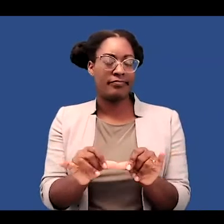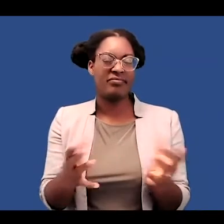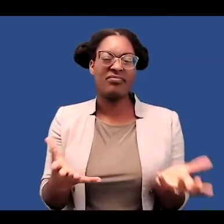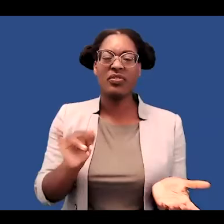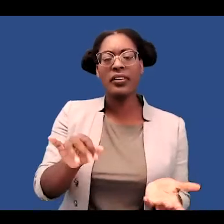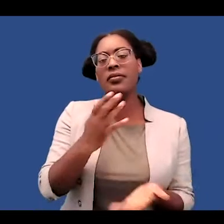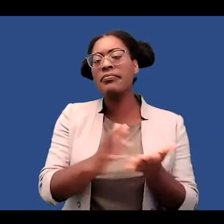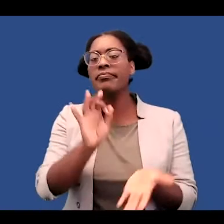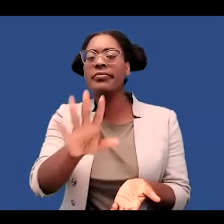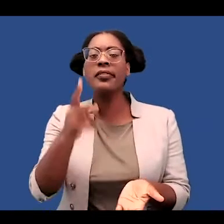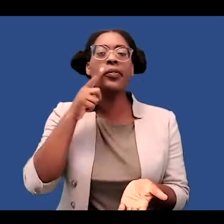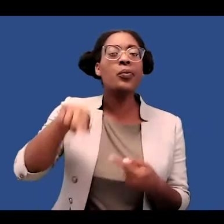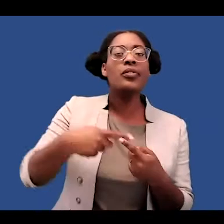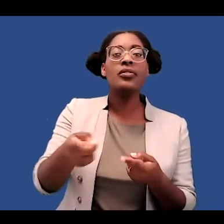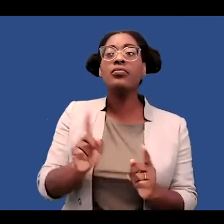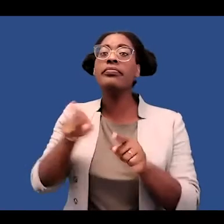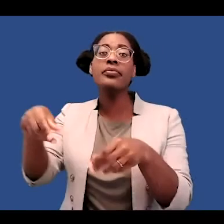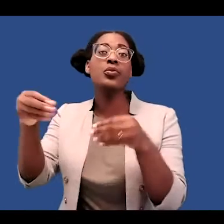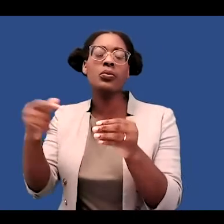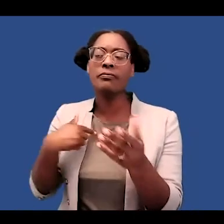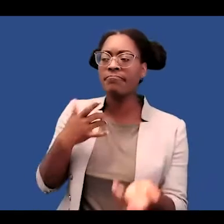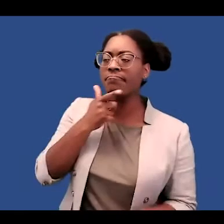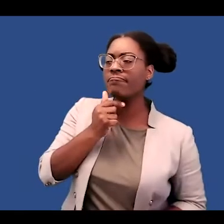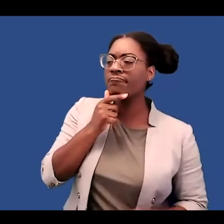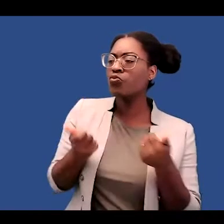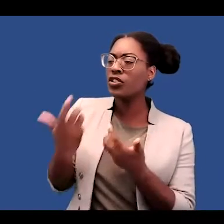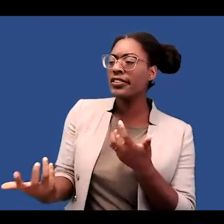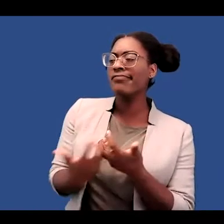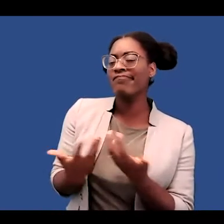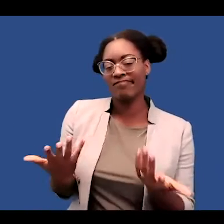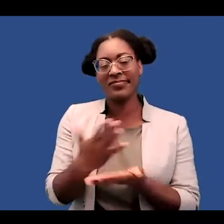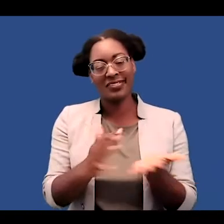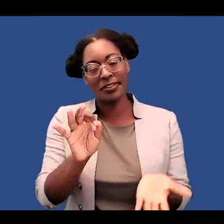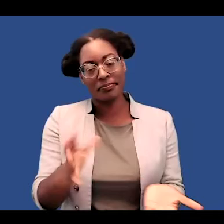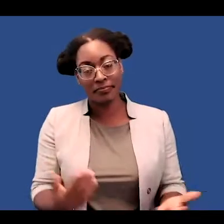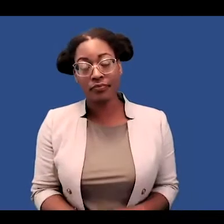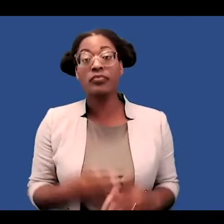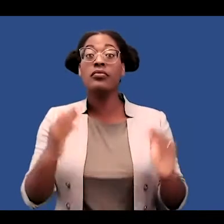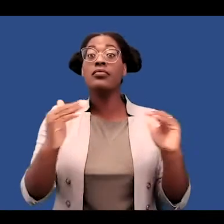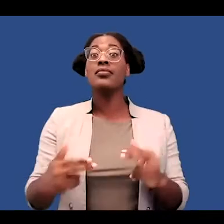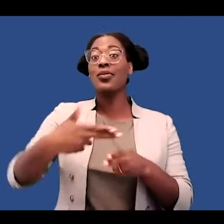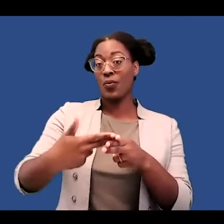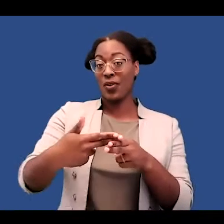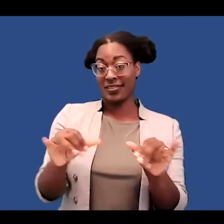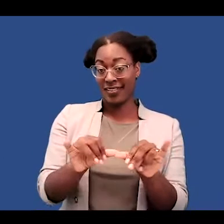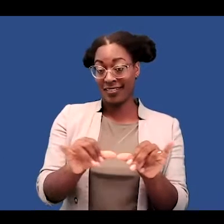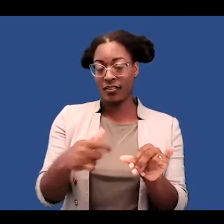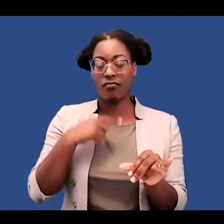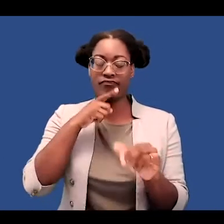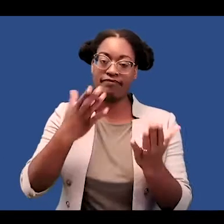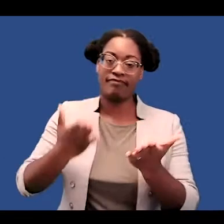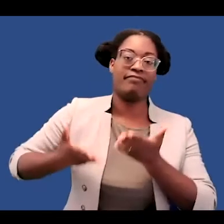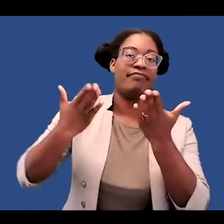out, like, which hula hoop do I need to get? Another key component in getting your hoop is the weight size, all right? I highly recommend